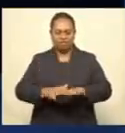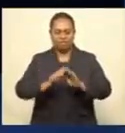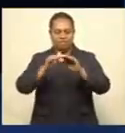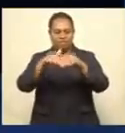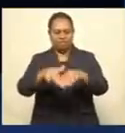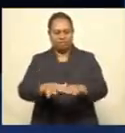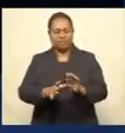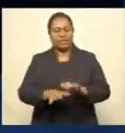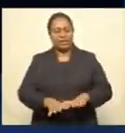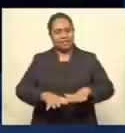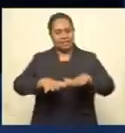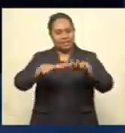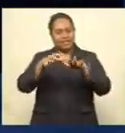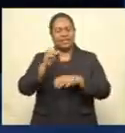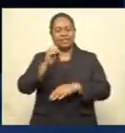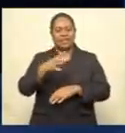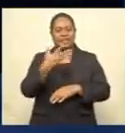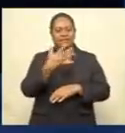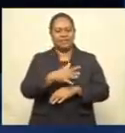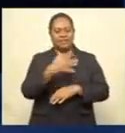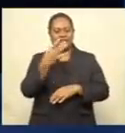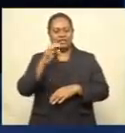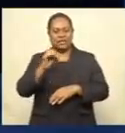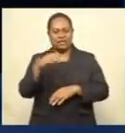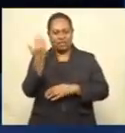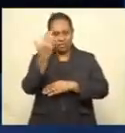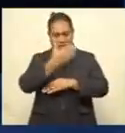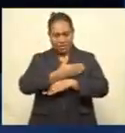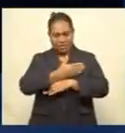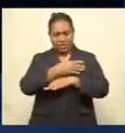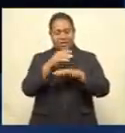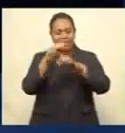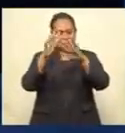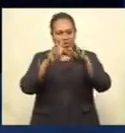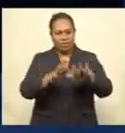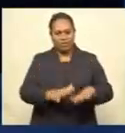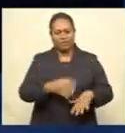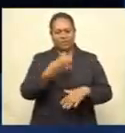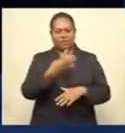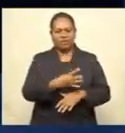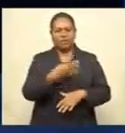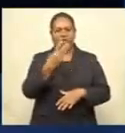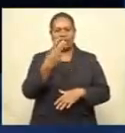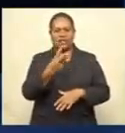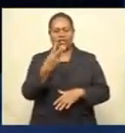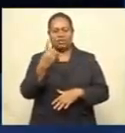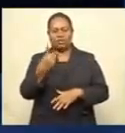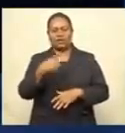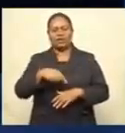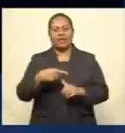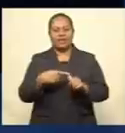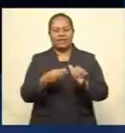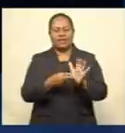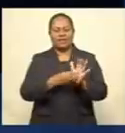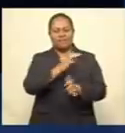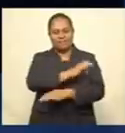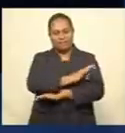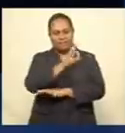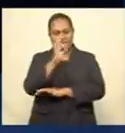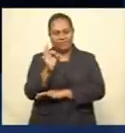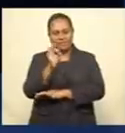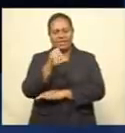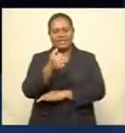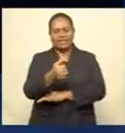next high tide is at 10:50 tonight, with the next low tide at 4:31 a.m. tomorrow. Sunrise is